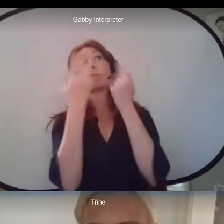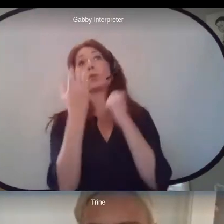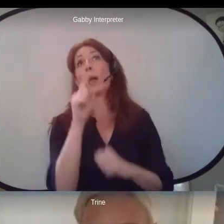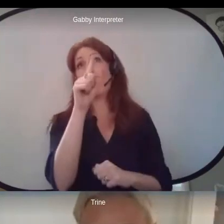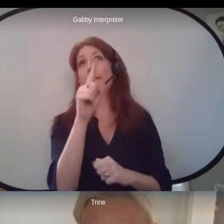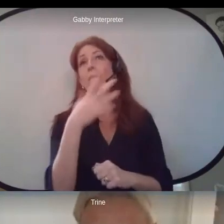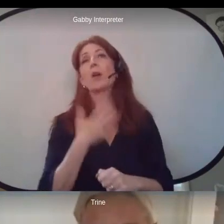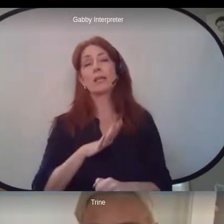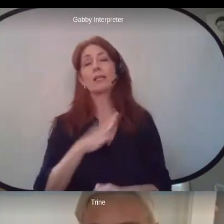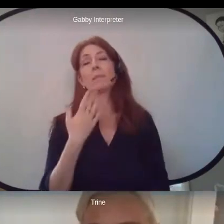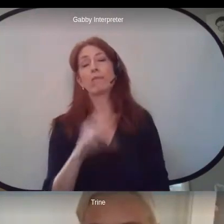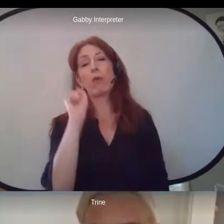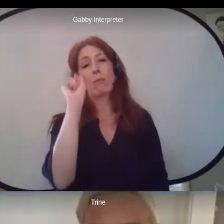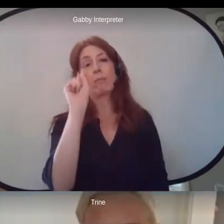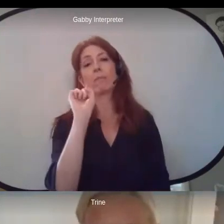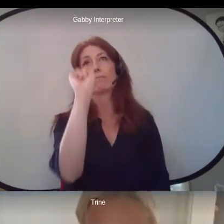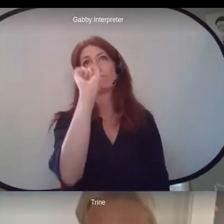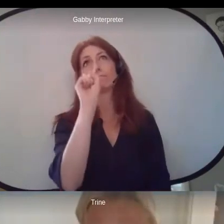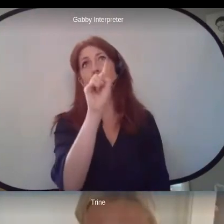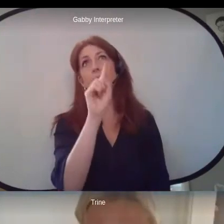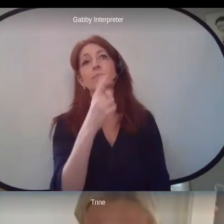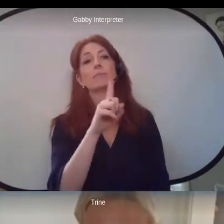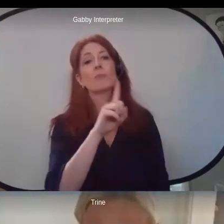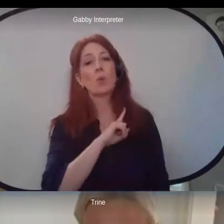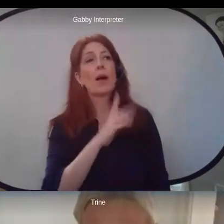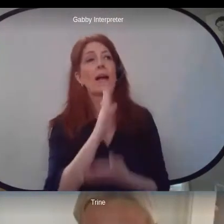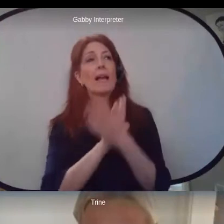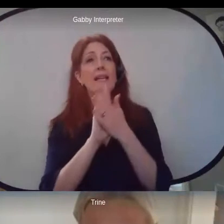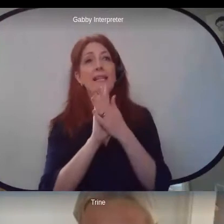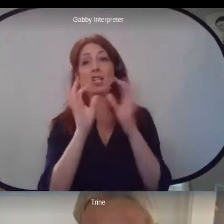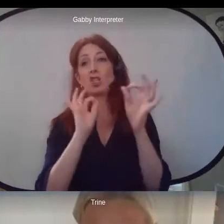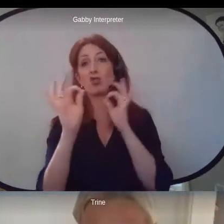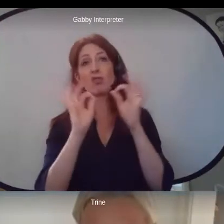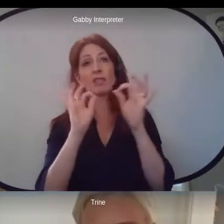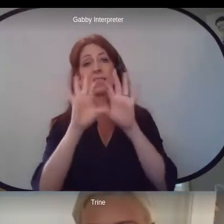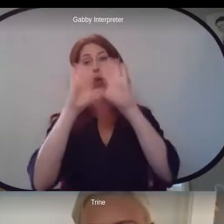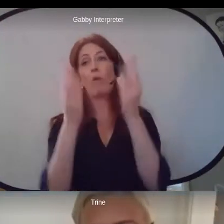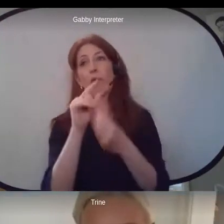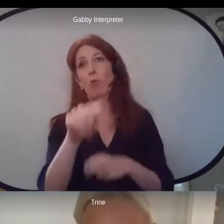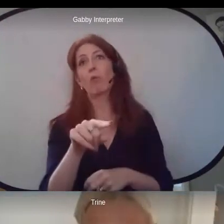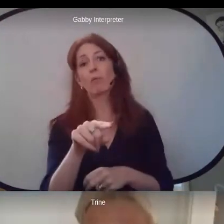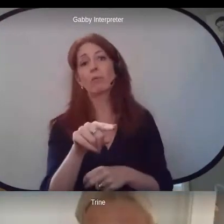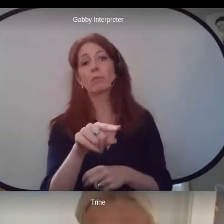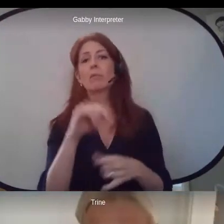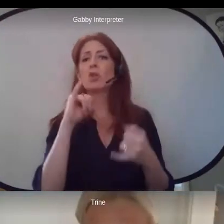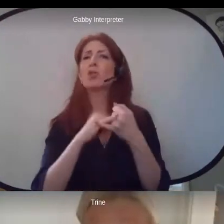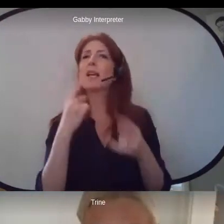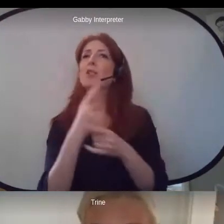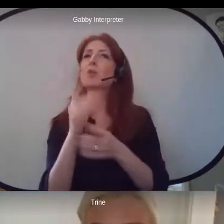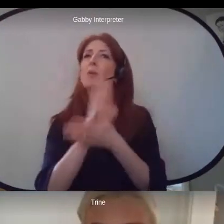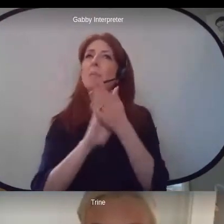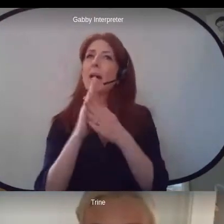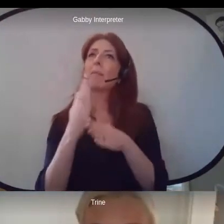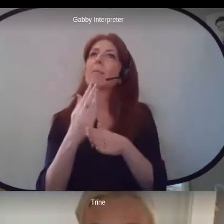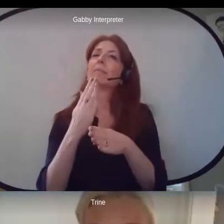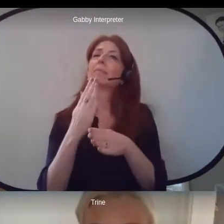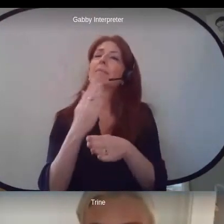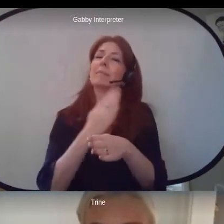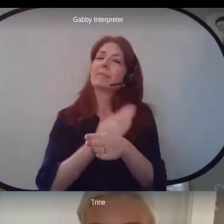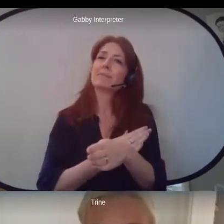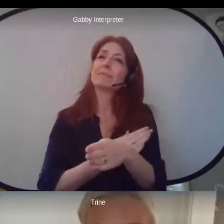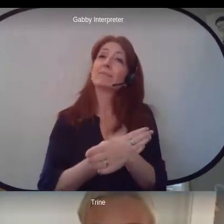because it has to be part of a overarching strategy, which I think Suzanne spoke about earlier. So it has to come from right from the